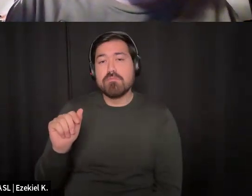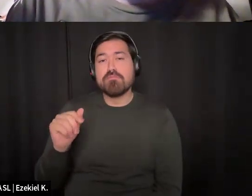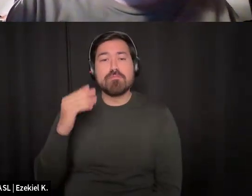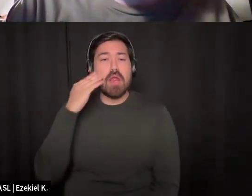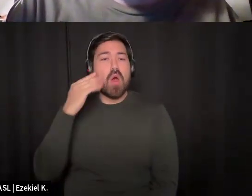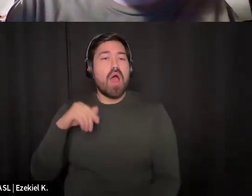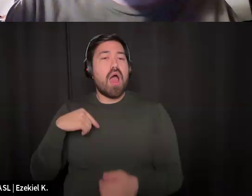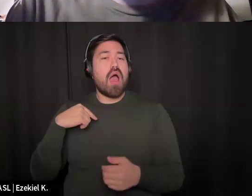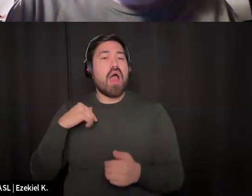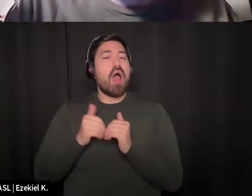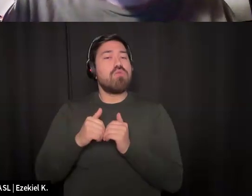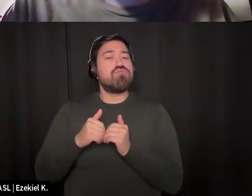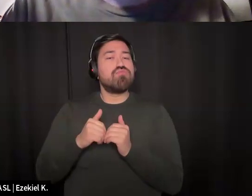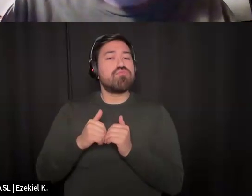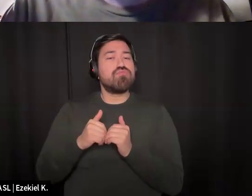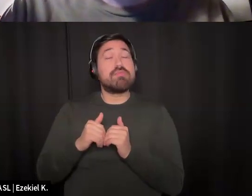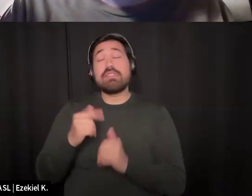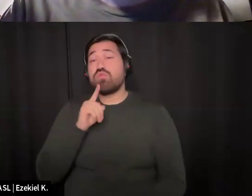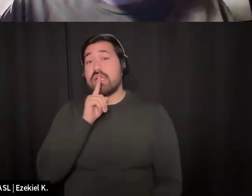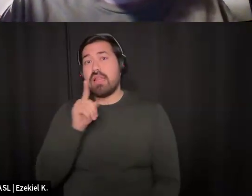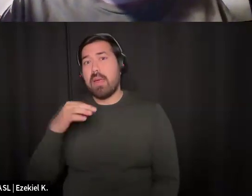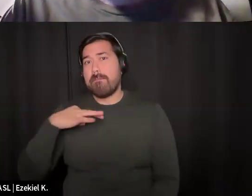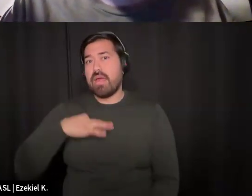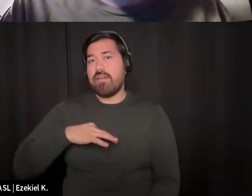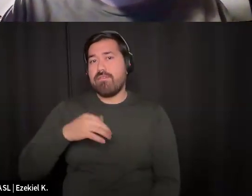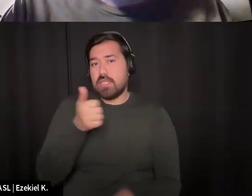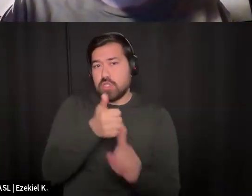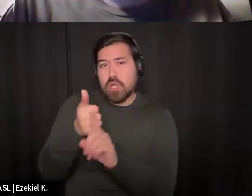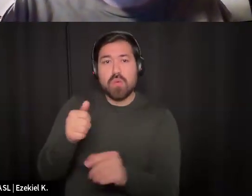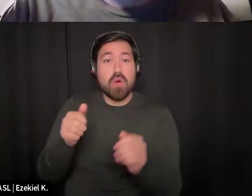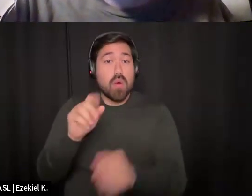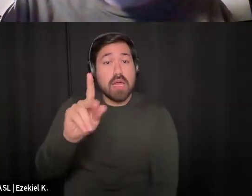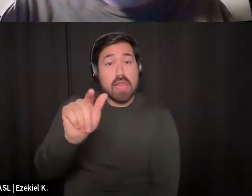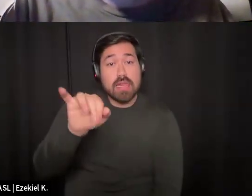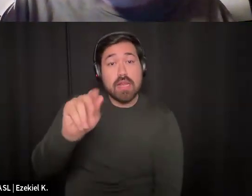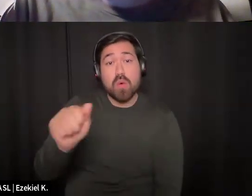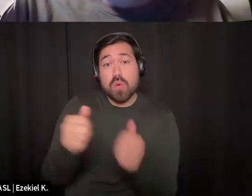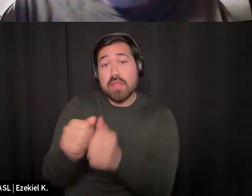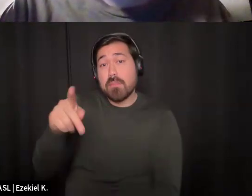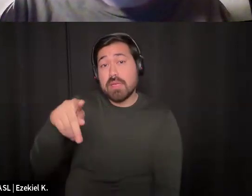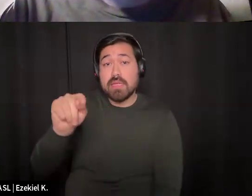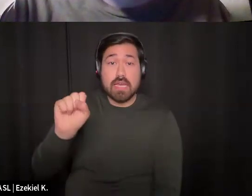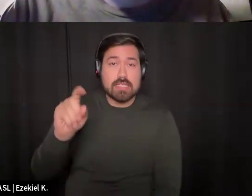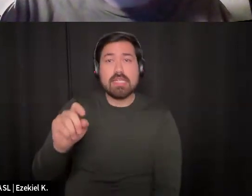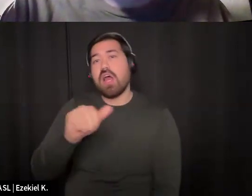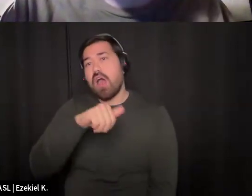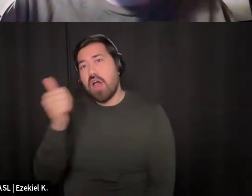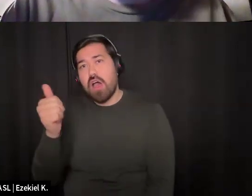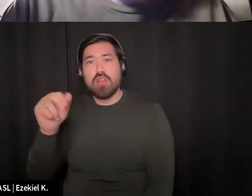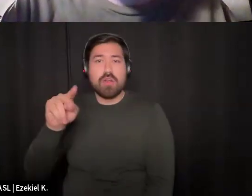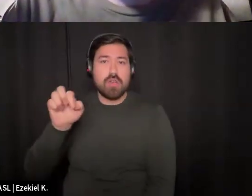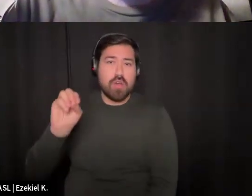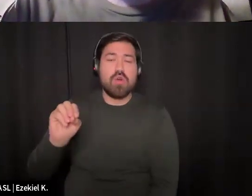also kind of benefited you like with PTSD and other kind of neurodiverse